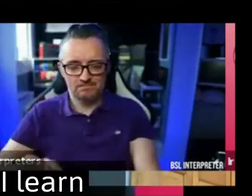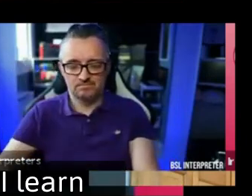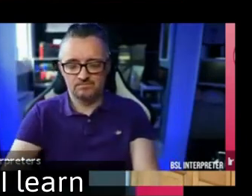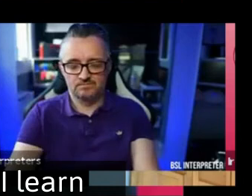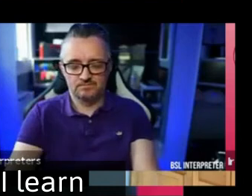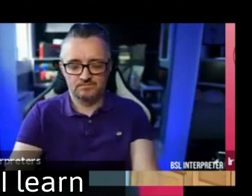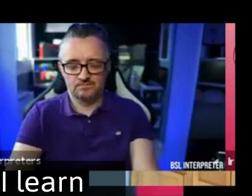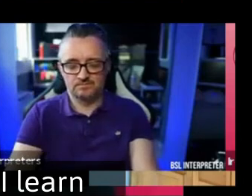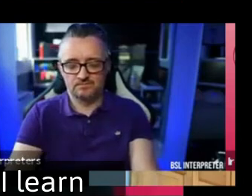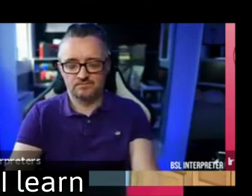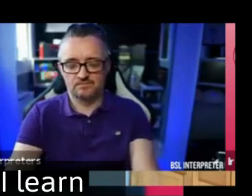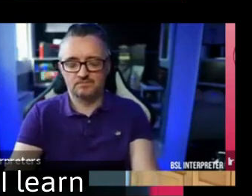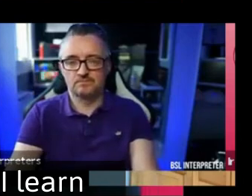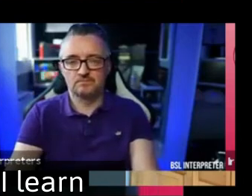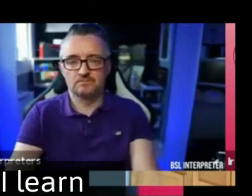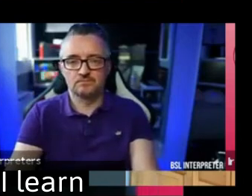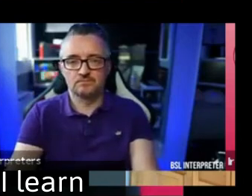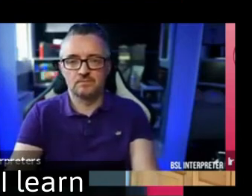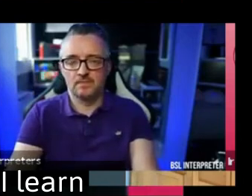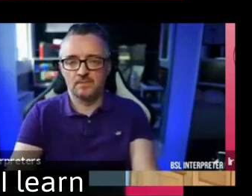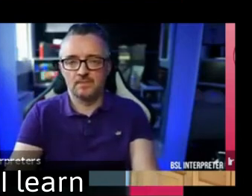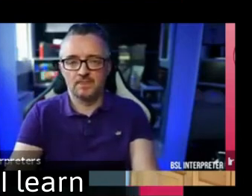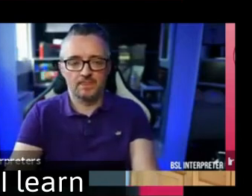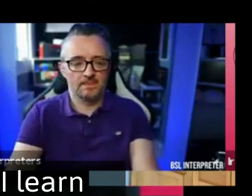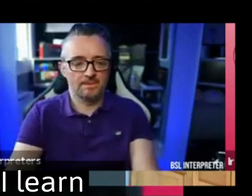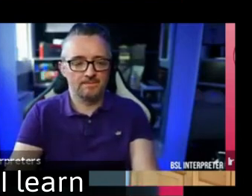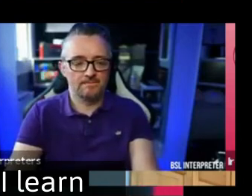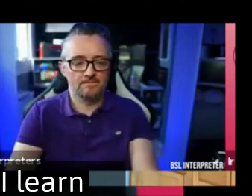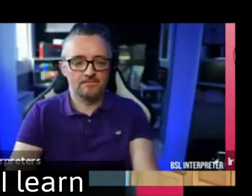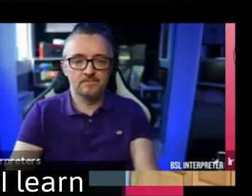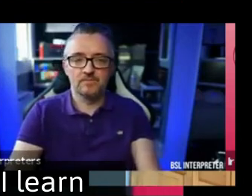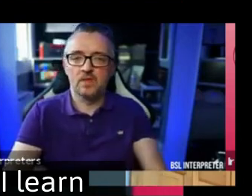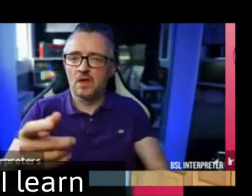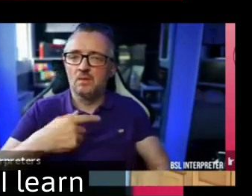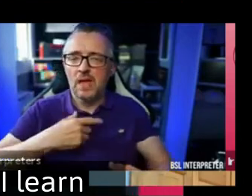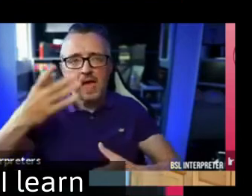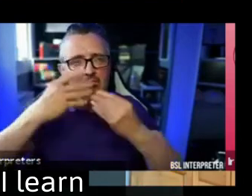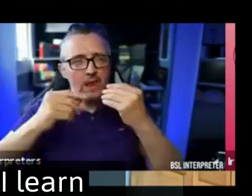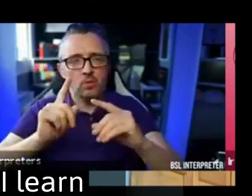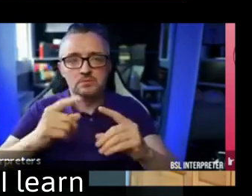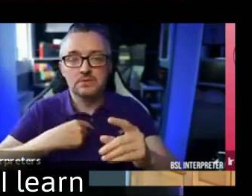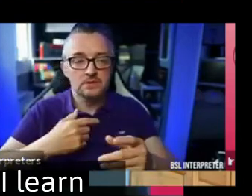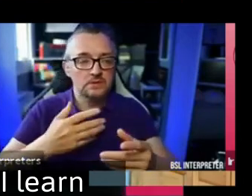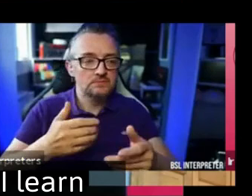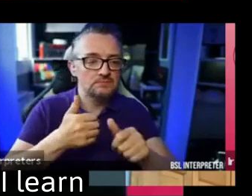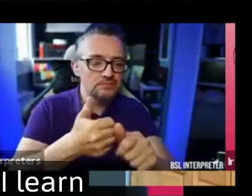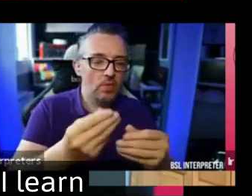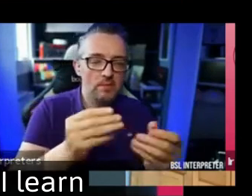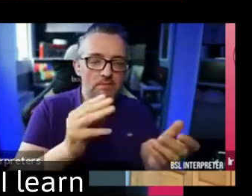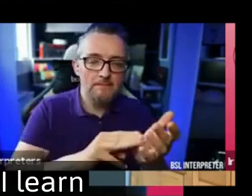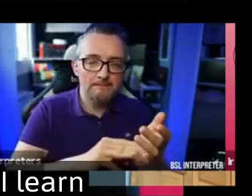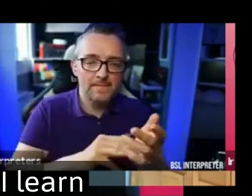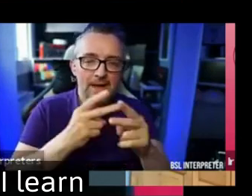me once, what did I learn about caring for my mum living with dementia?